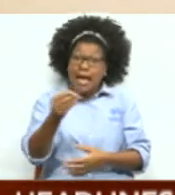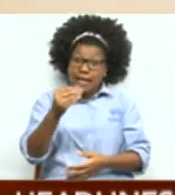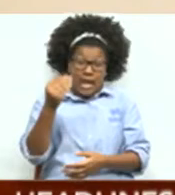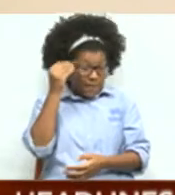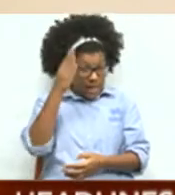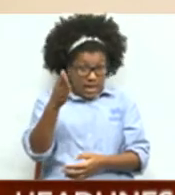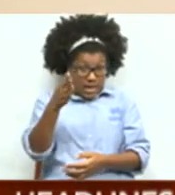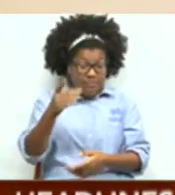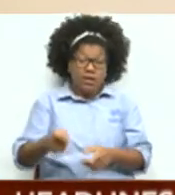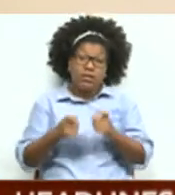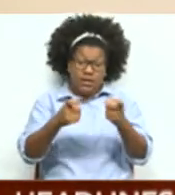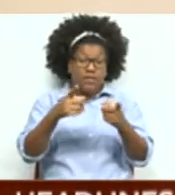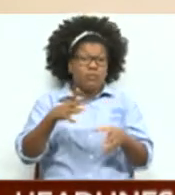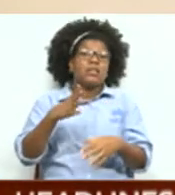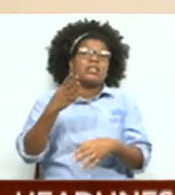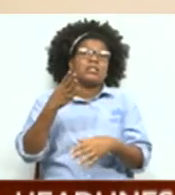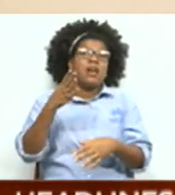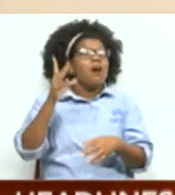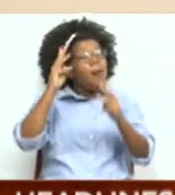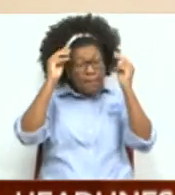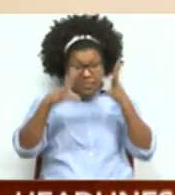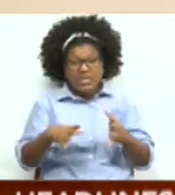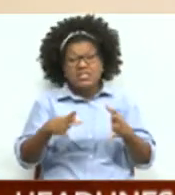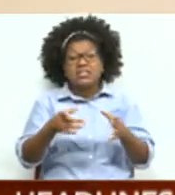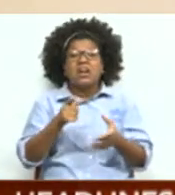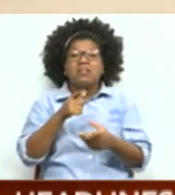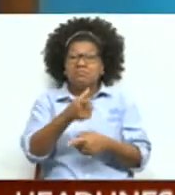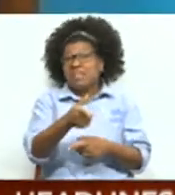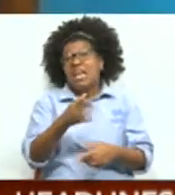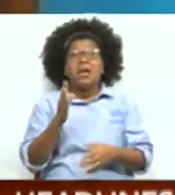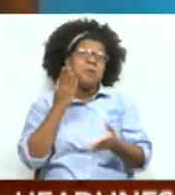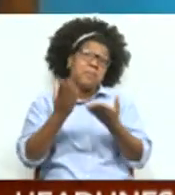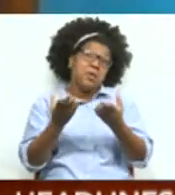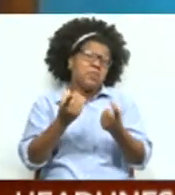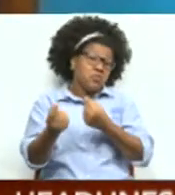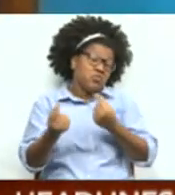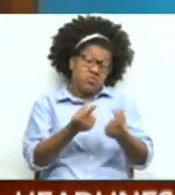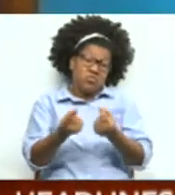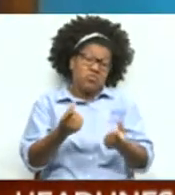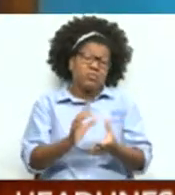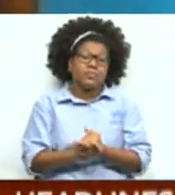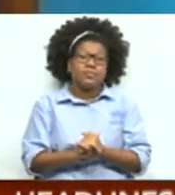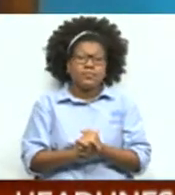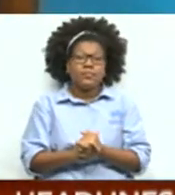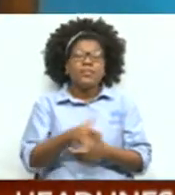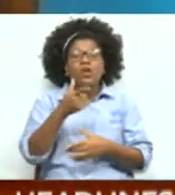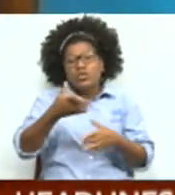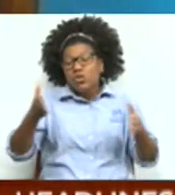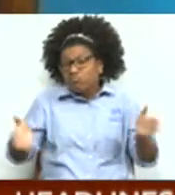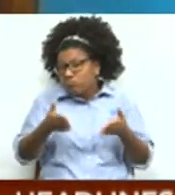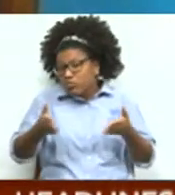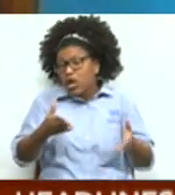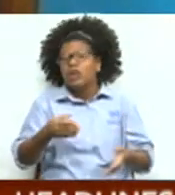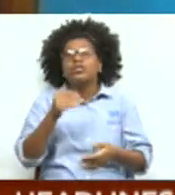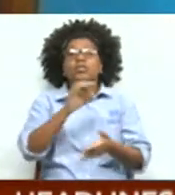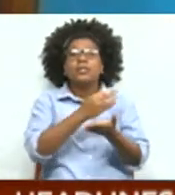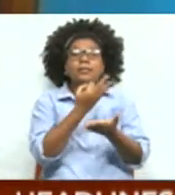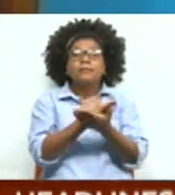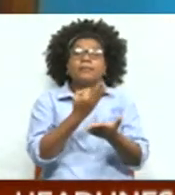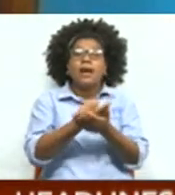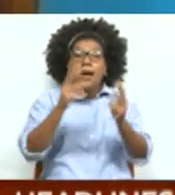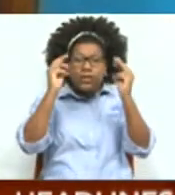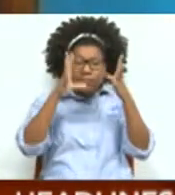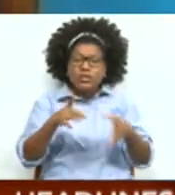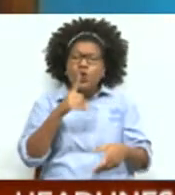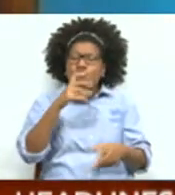clandestine characteristics, that he will so do. Also urged Imbert to disclose who was responsible for placing notices on